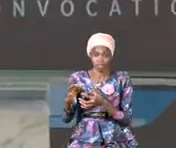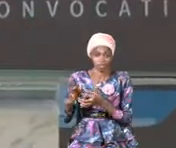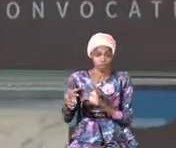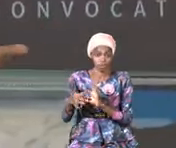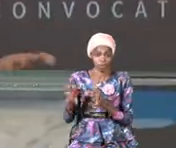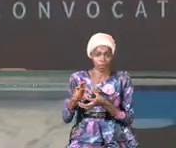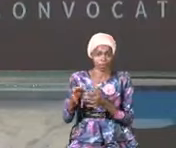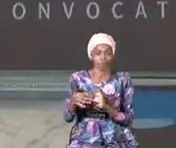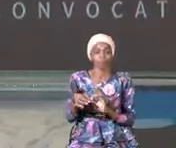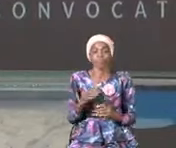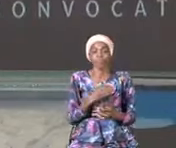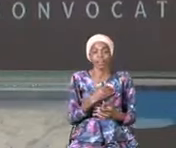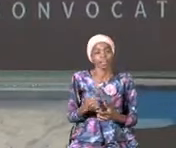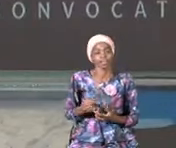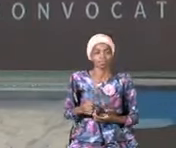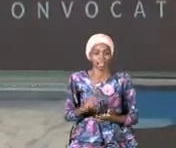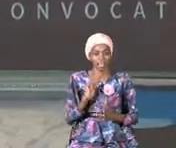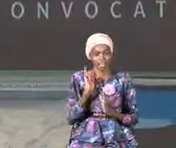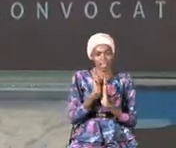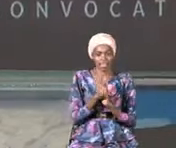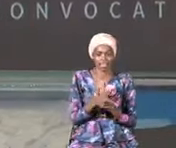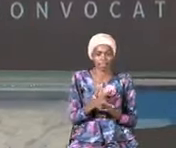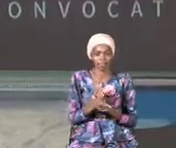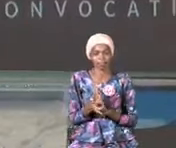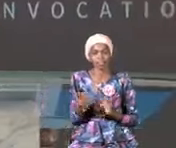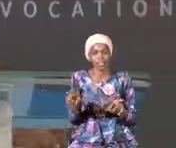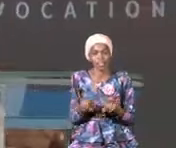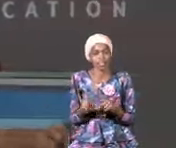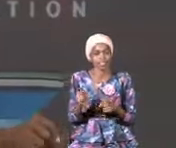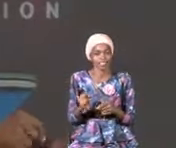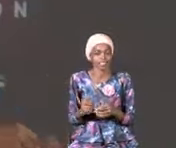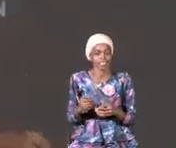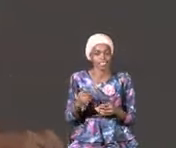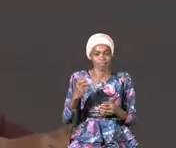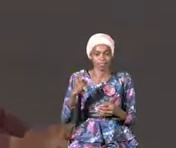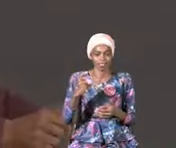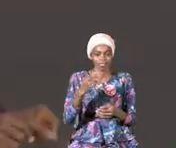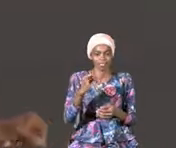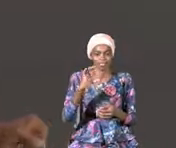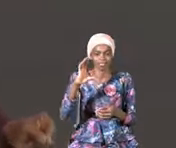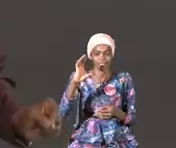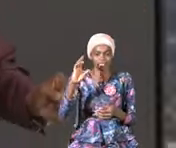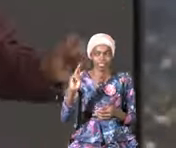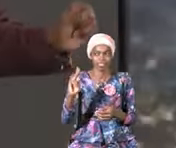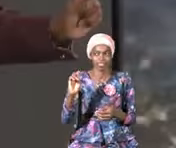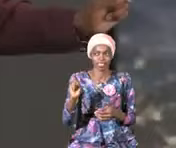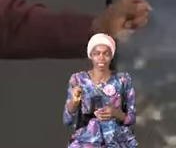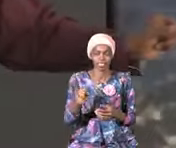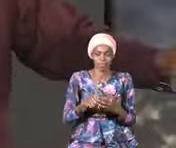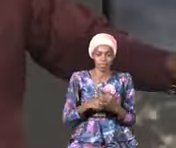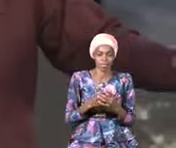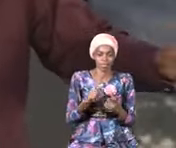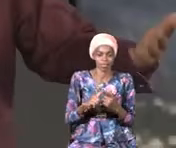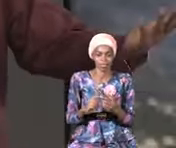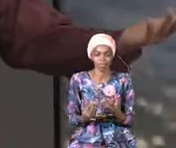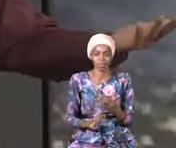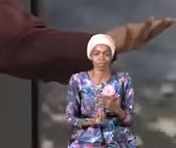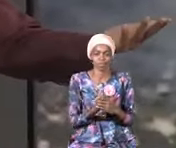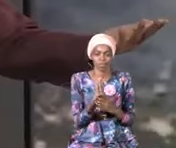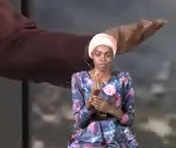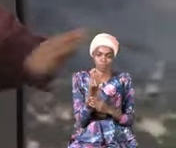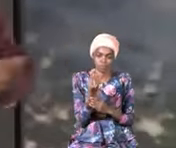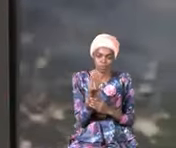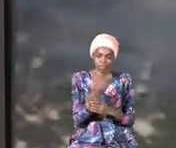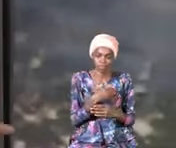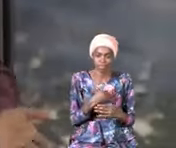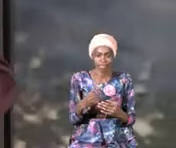as those chicks began to grow and were picking things on the ground, that eaglet, that's all he knew